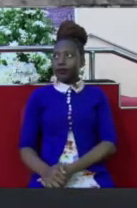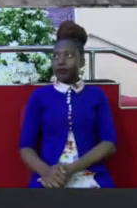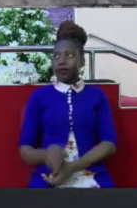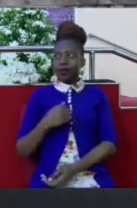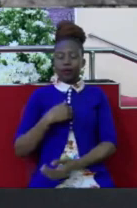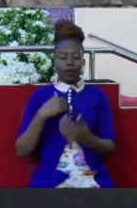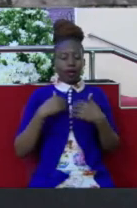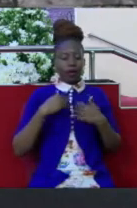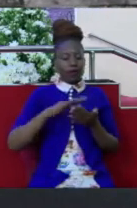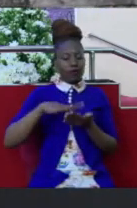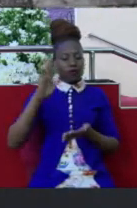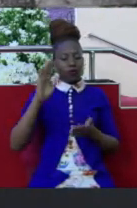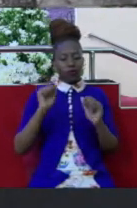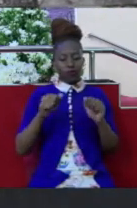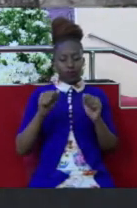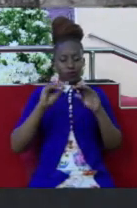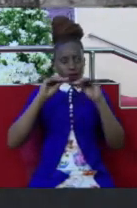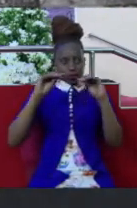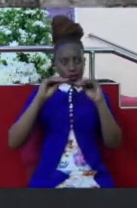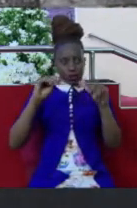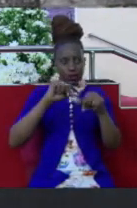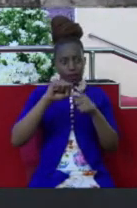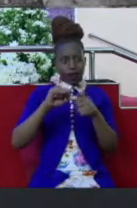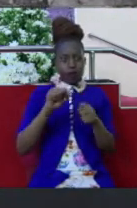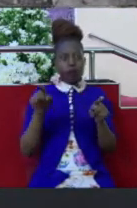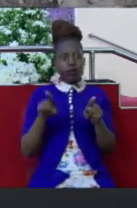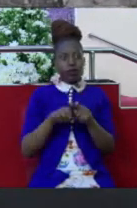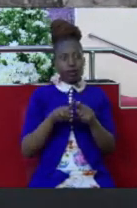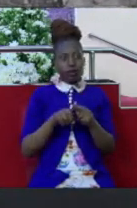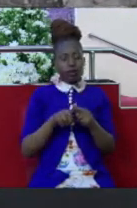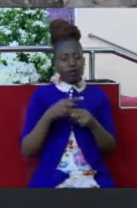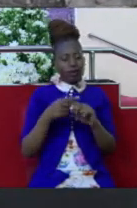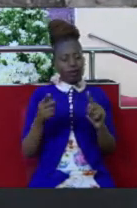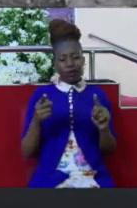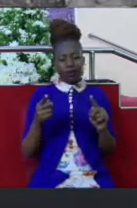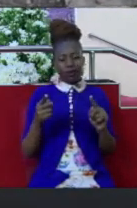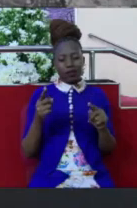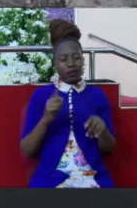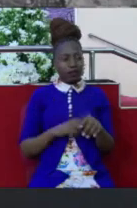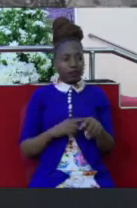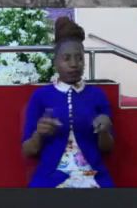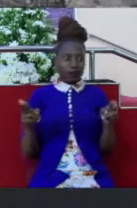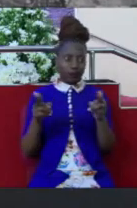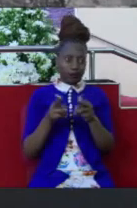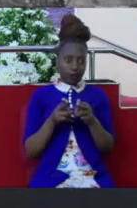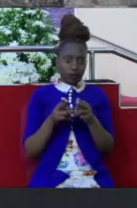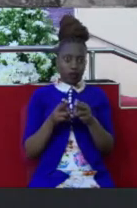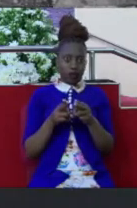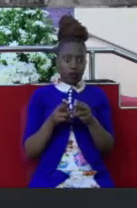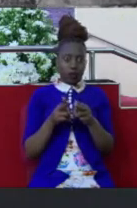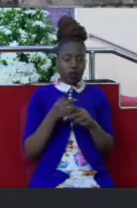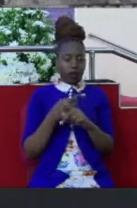Niko na mambo mengi naweza fundisha kuhusu hii. But I'm not going to today. Lakini sitaweza kufanya hivyo. But I want you to start, lakini